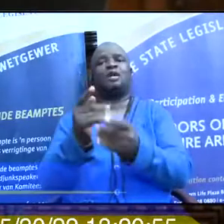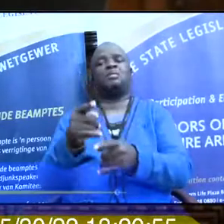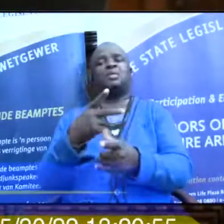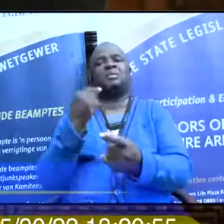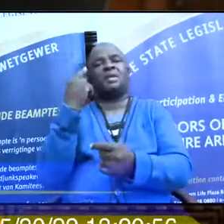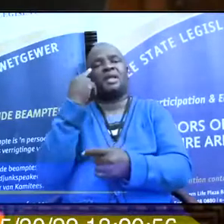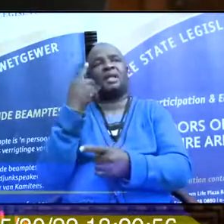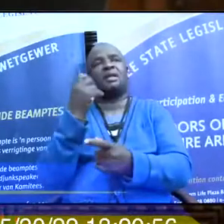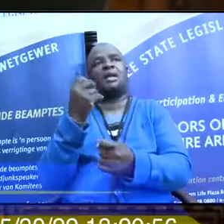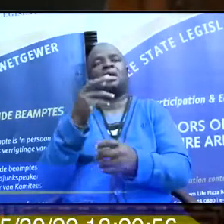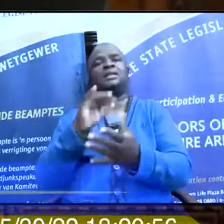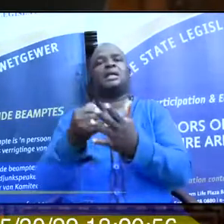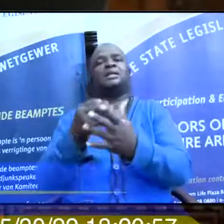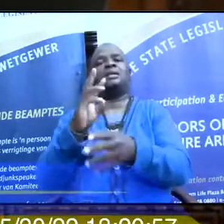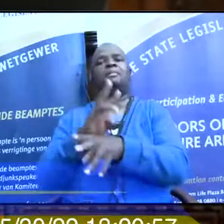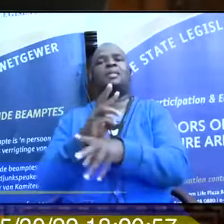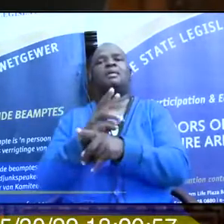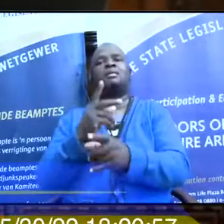methylation